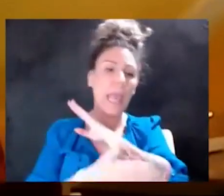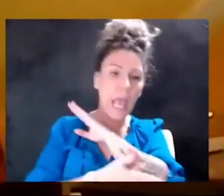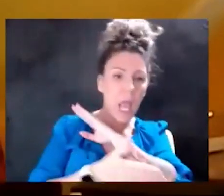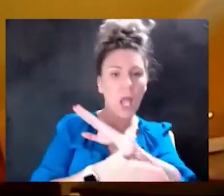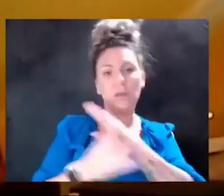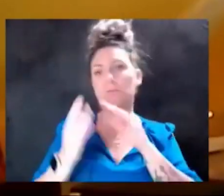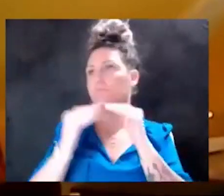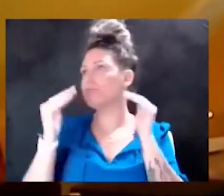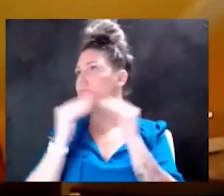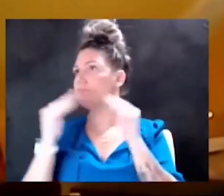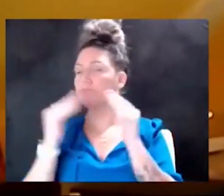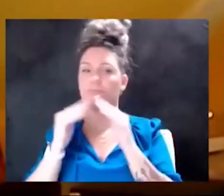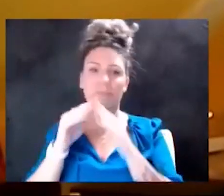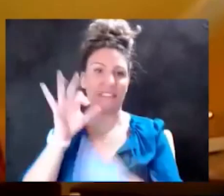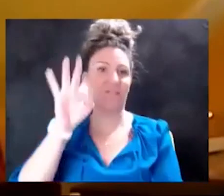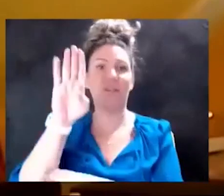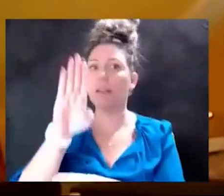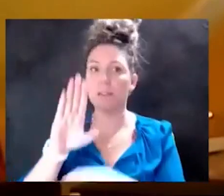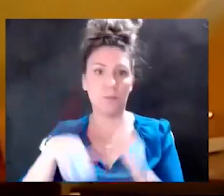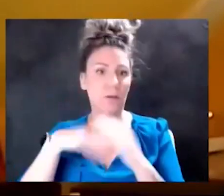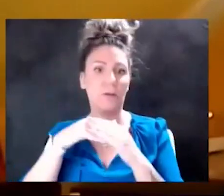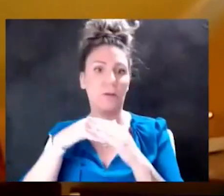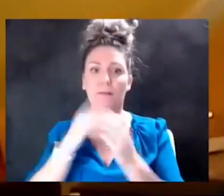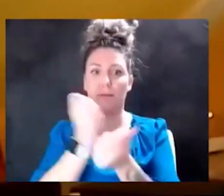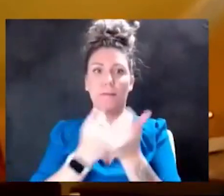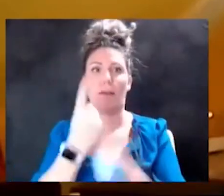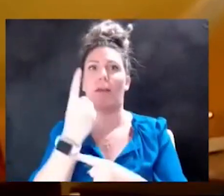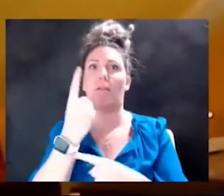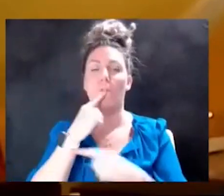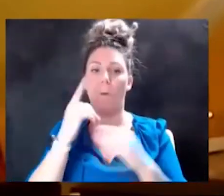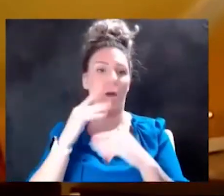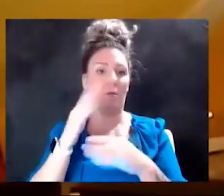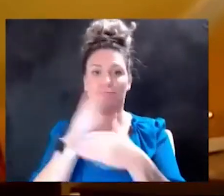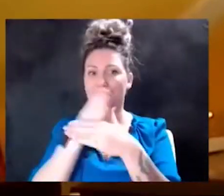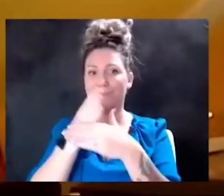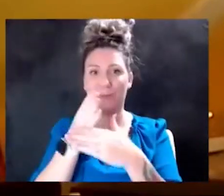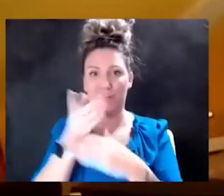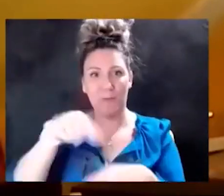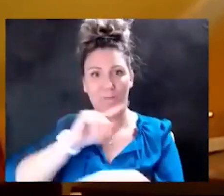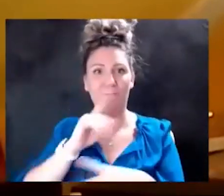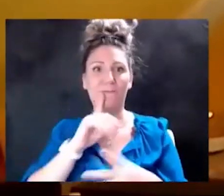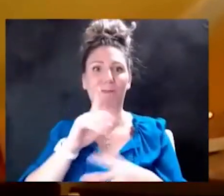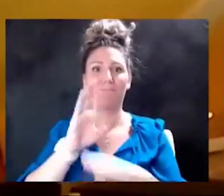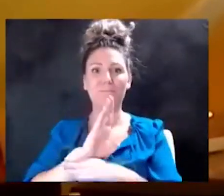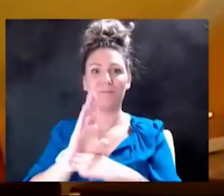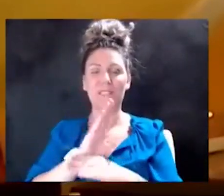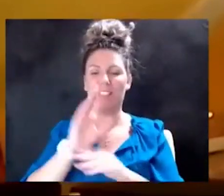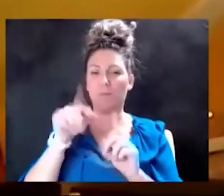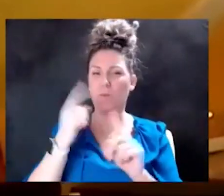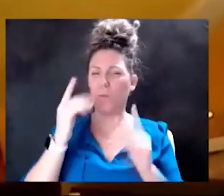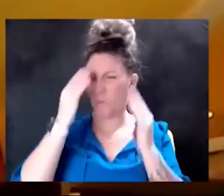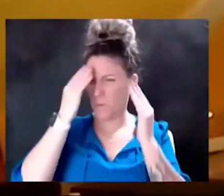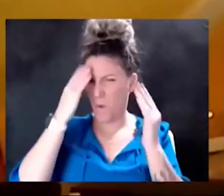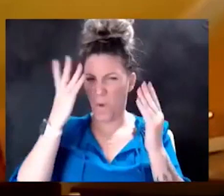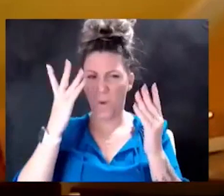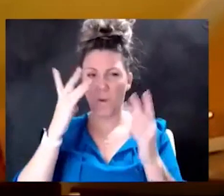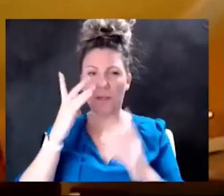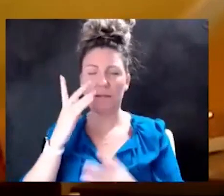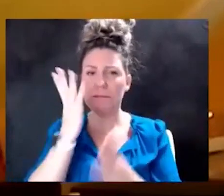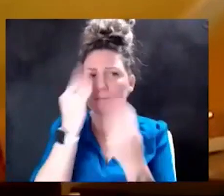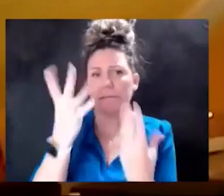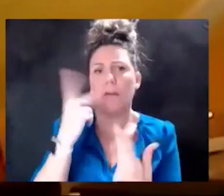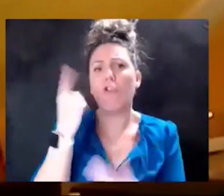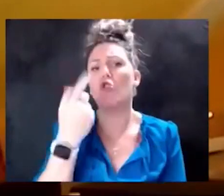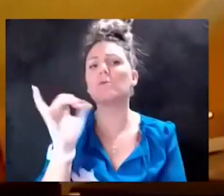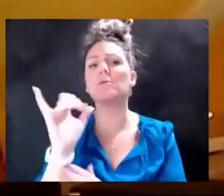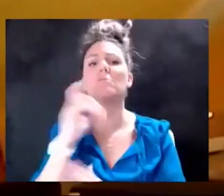departments all the way up to Facebook and everybody in between. Once you know what data looks like, it's kind of easy to recognize it in